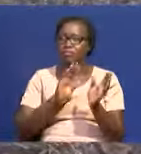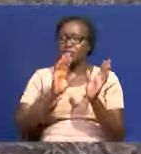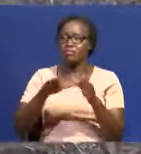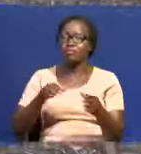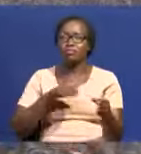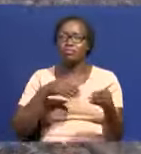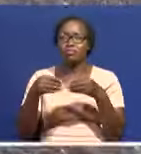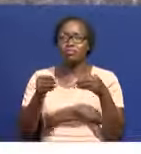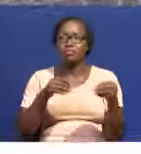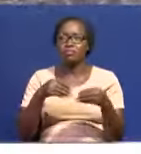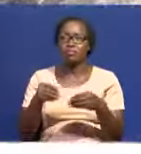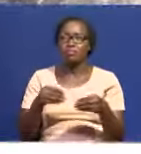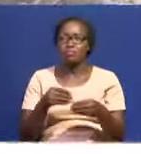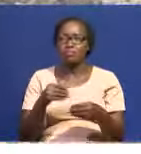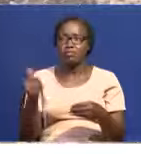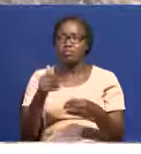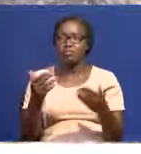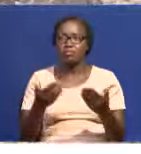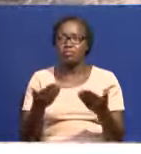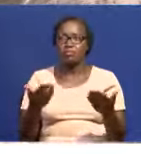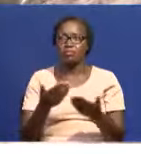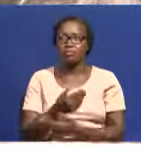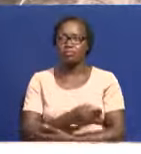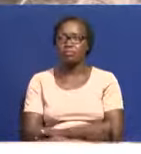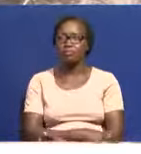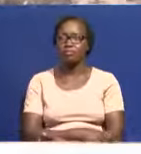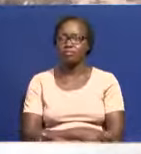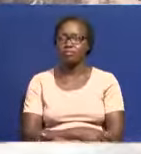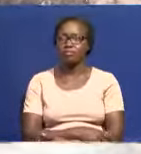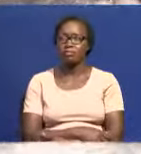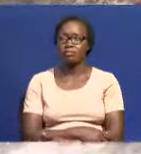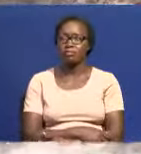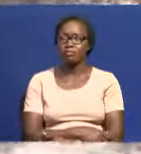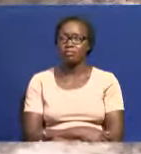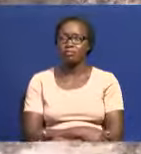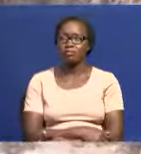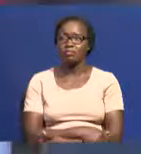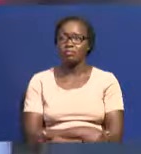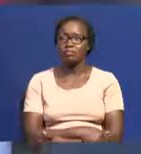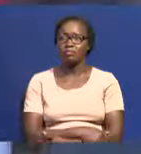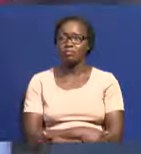plastics just aimlessly. Timothy Kipnusu for Sunday Express.